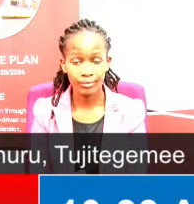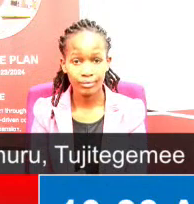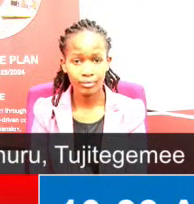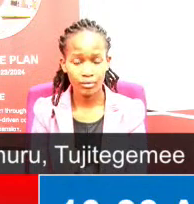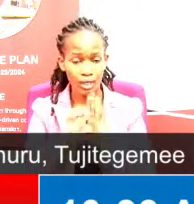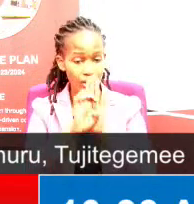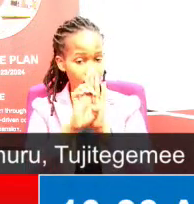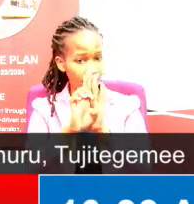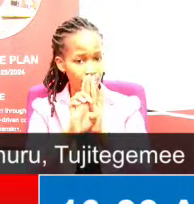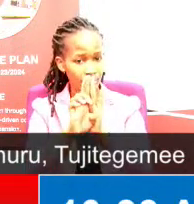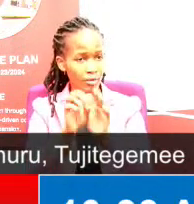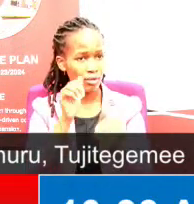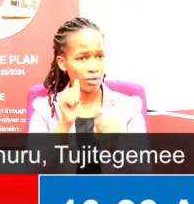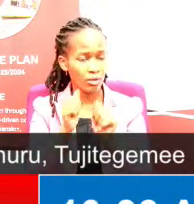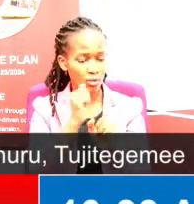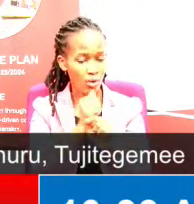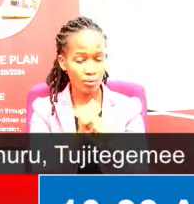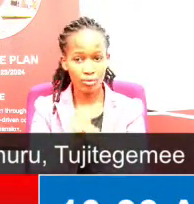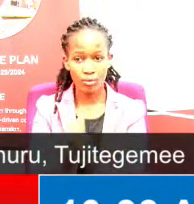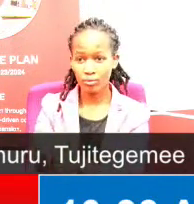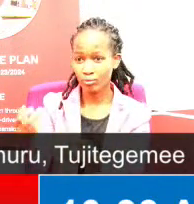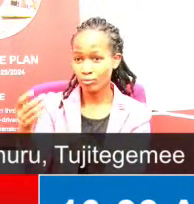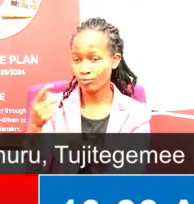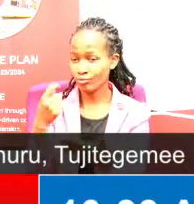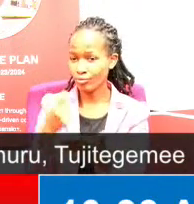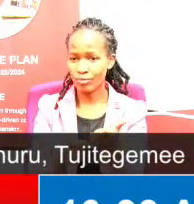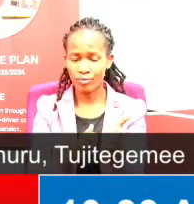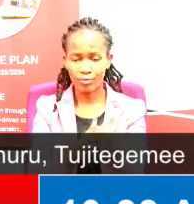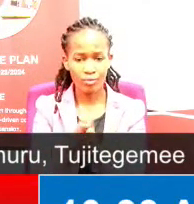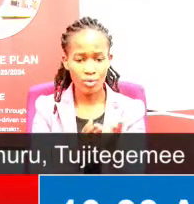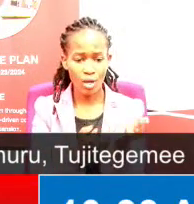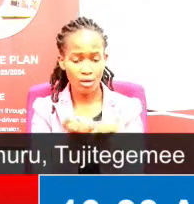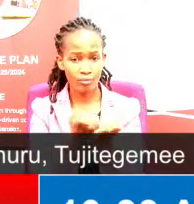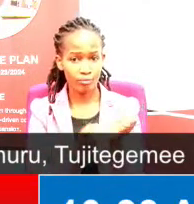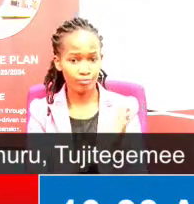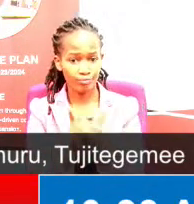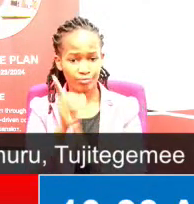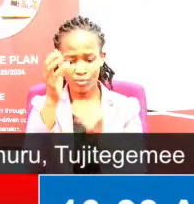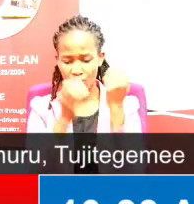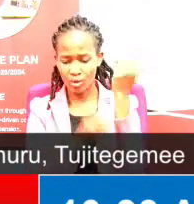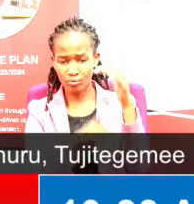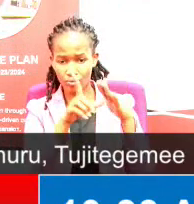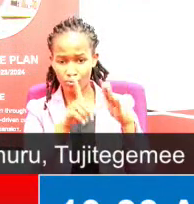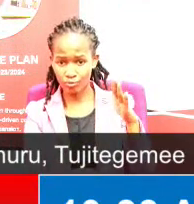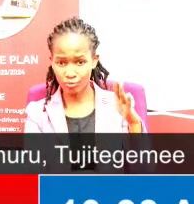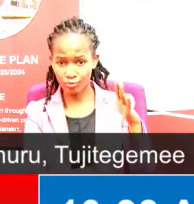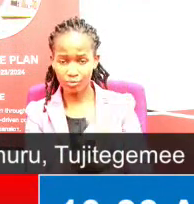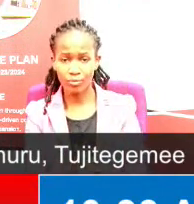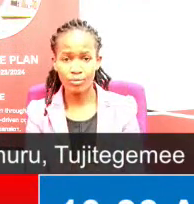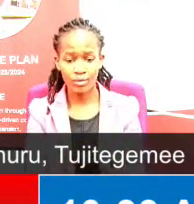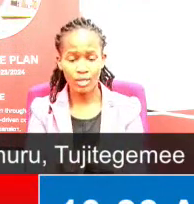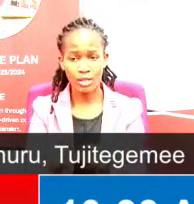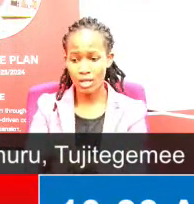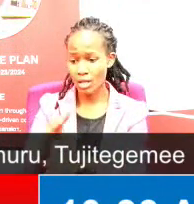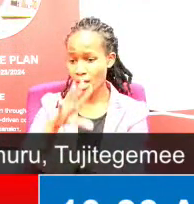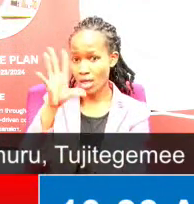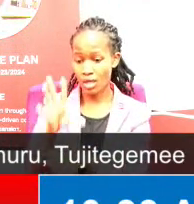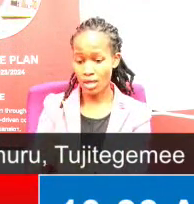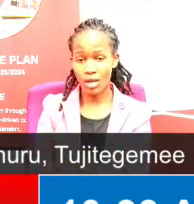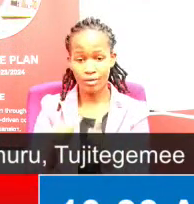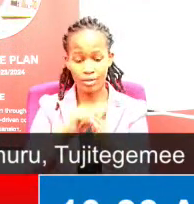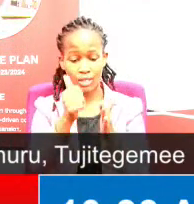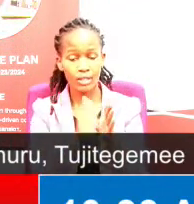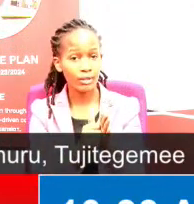For example, the ones that deal with revenue mobilization, economic development, poverty reduction, and also the Africa agenda.